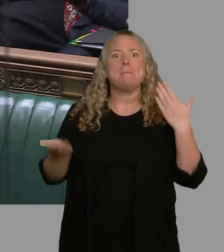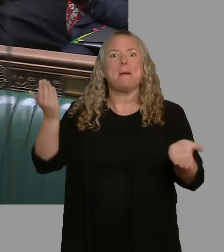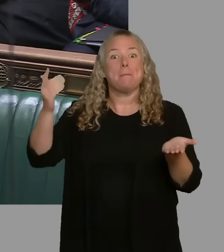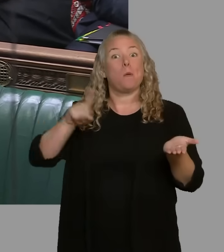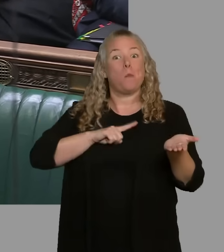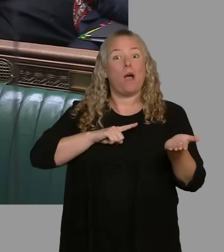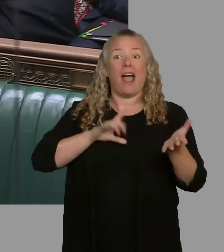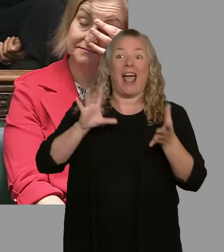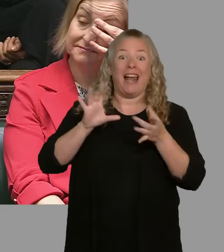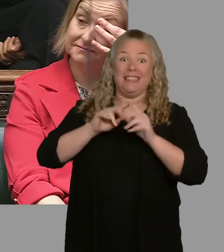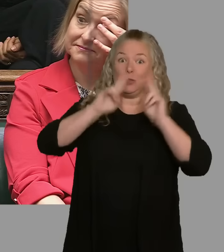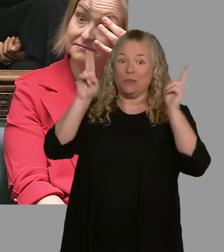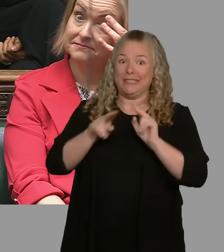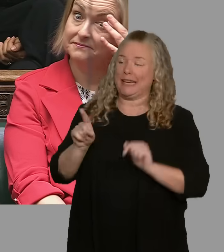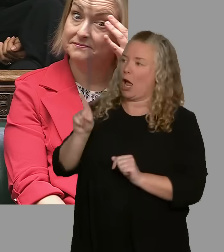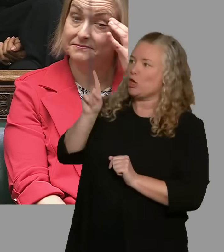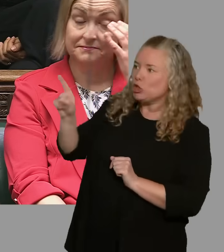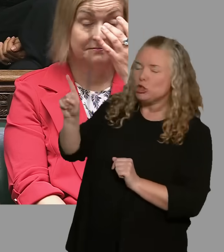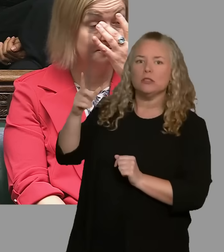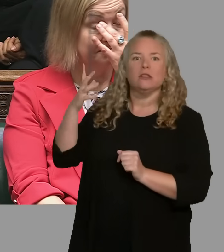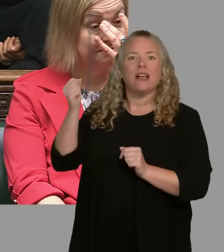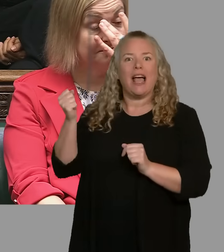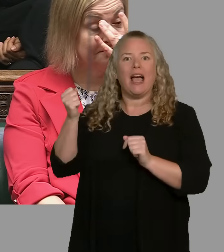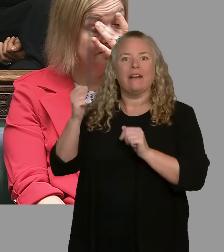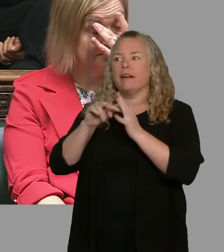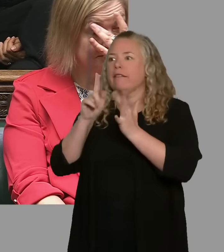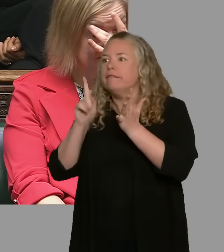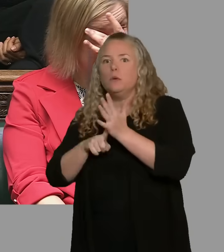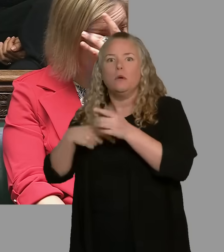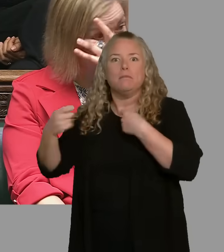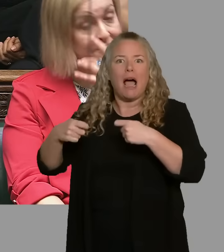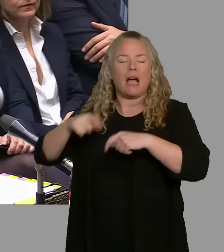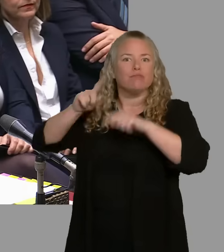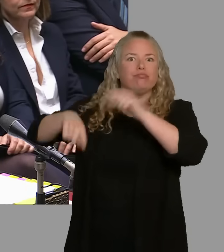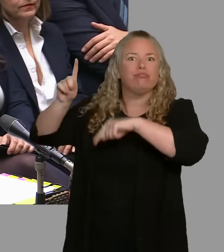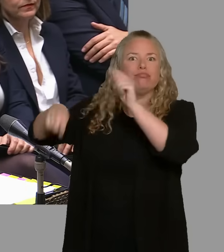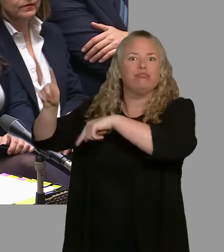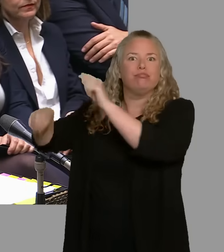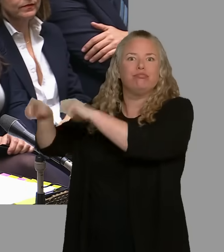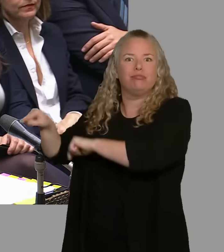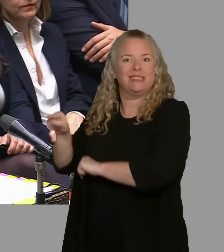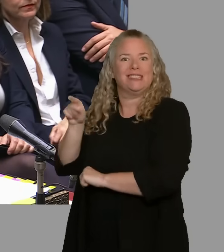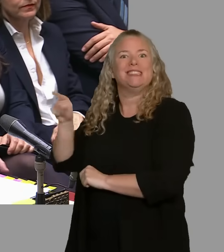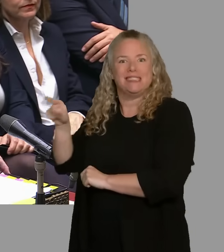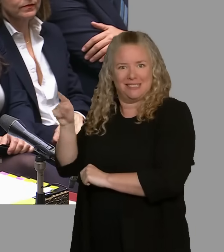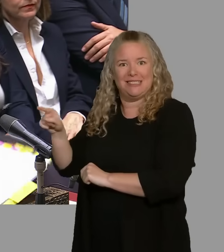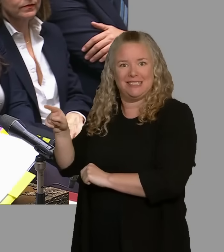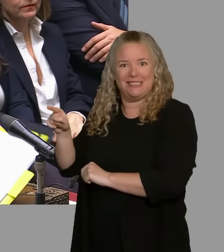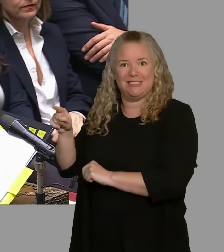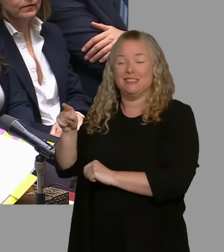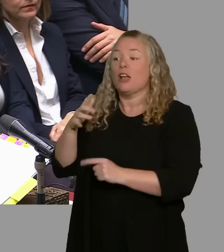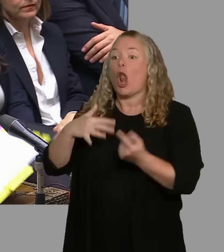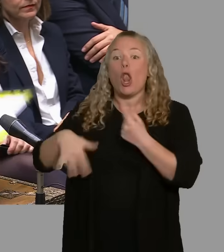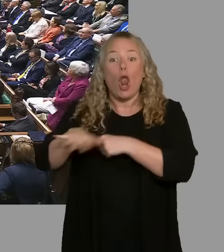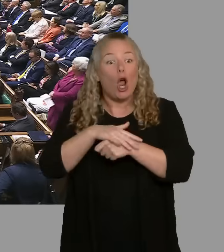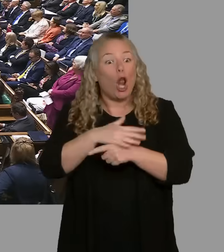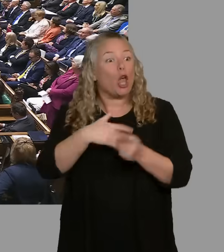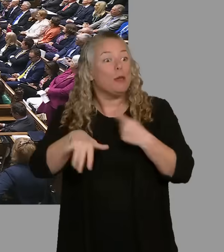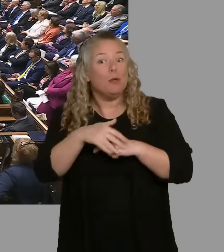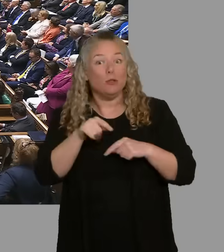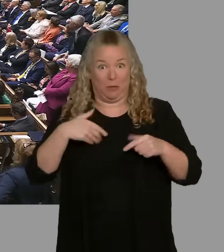and investment at risk, and committing to higher bills by warning renewable companies not to invest. That is